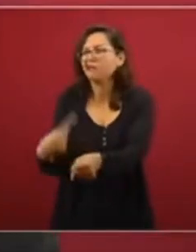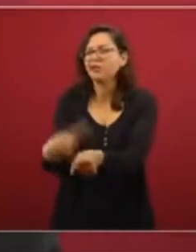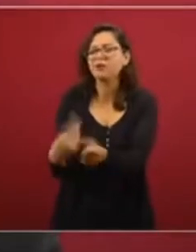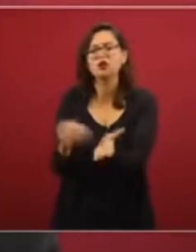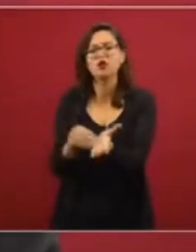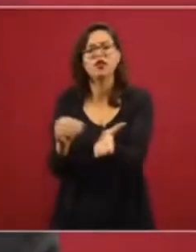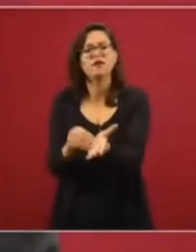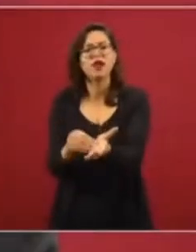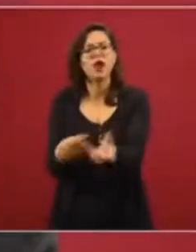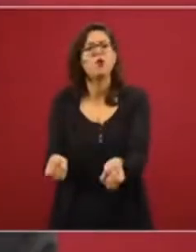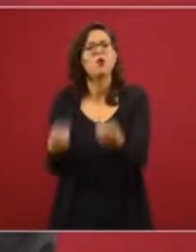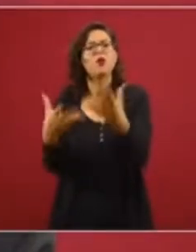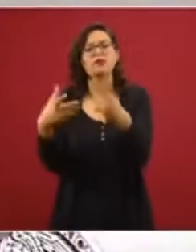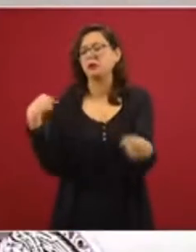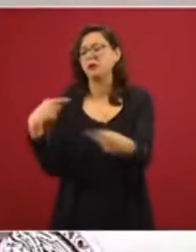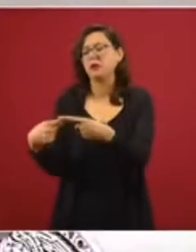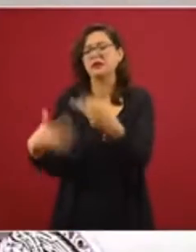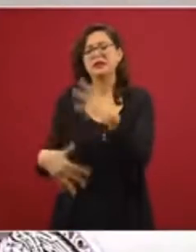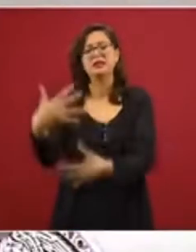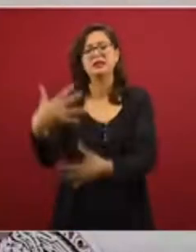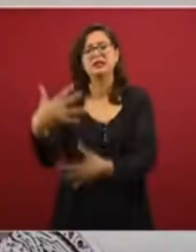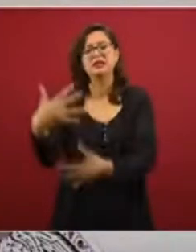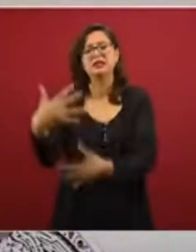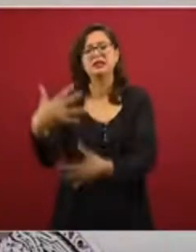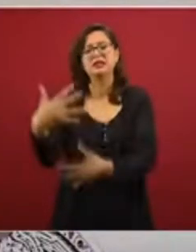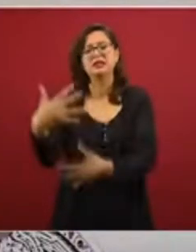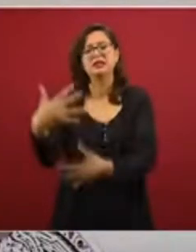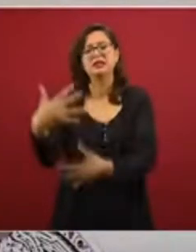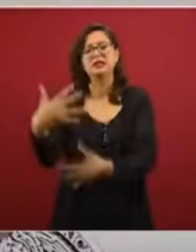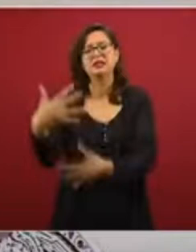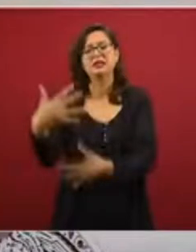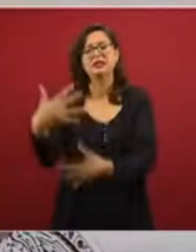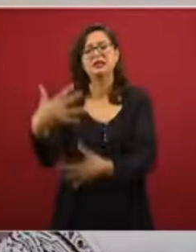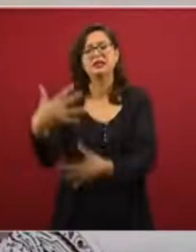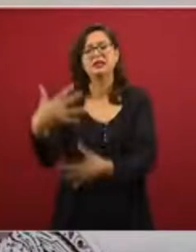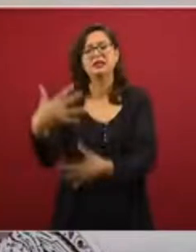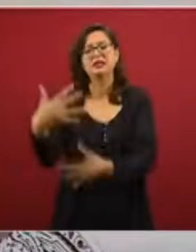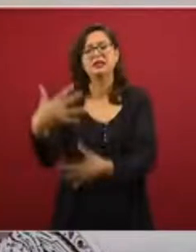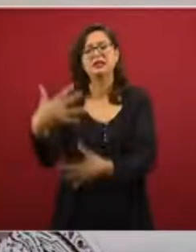son solamente aquellas de los últimos 15 días. But the ones that